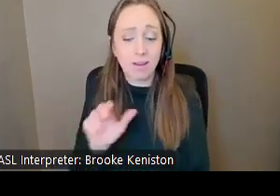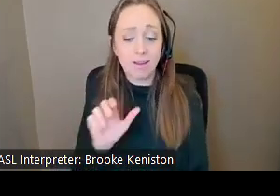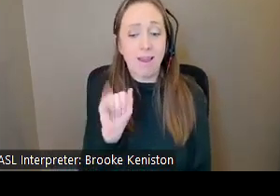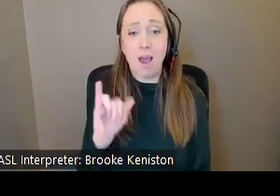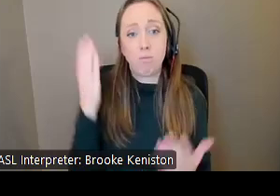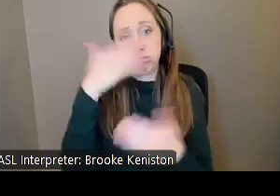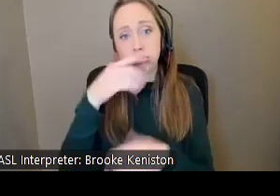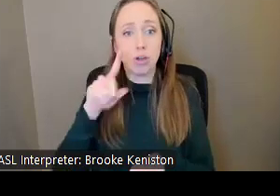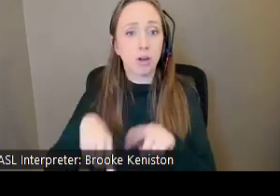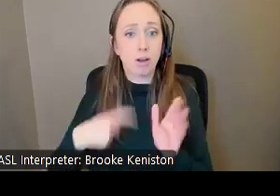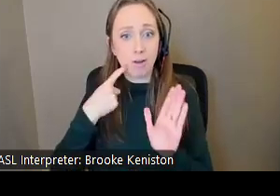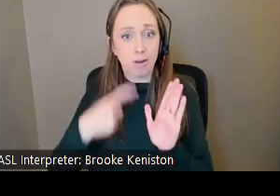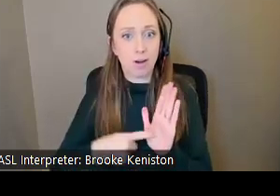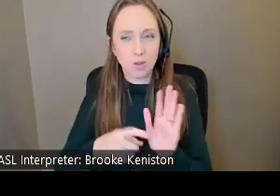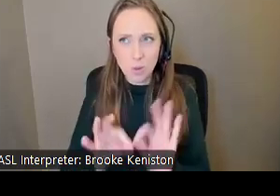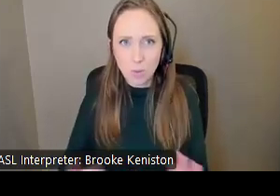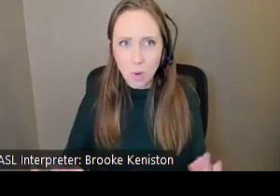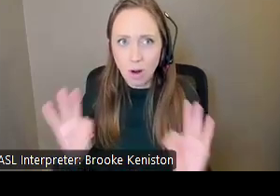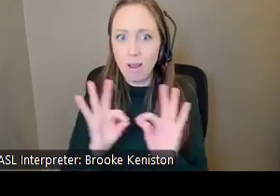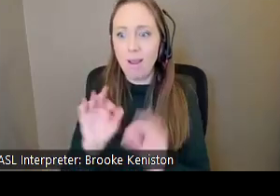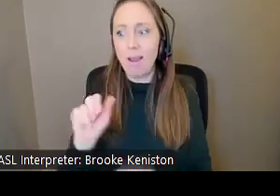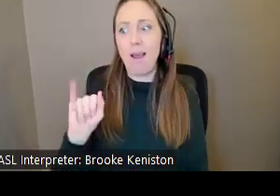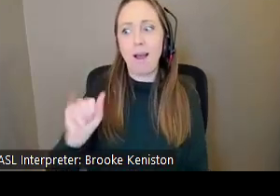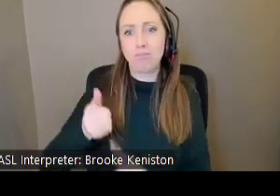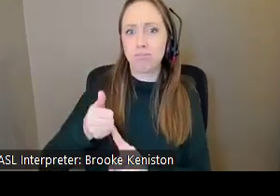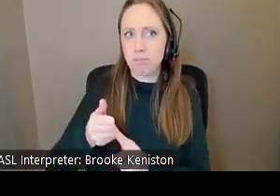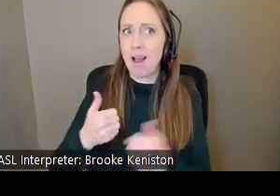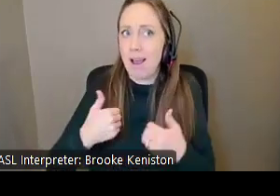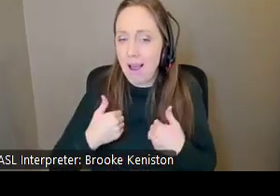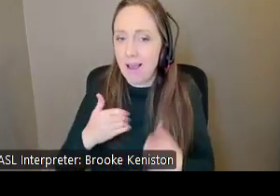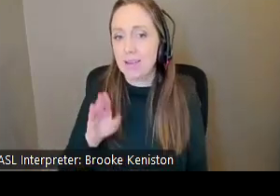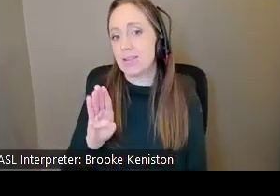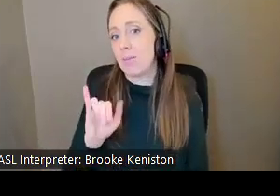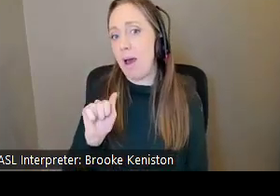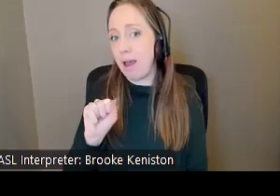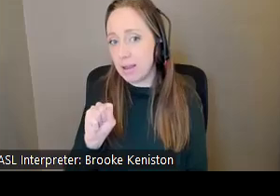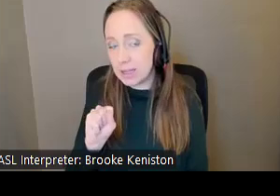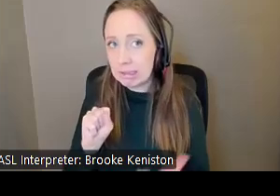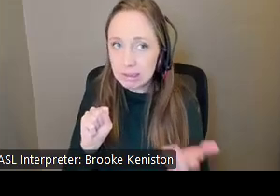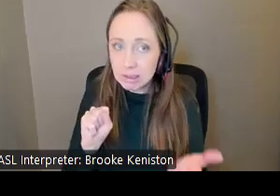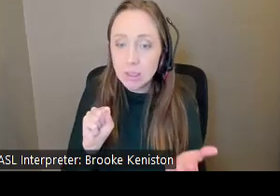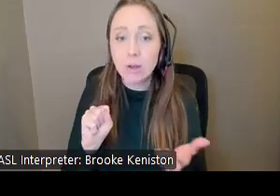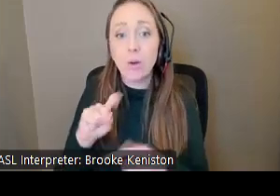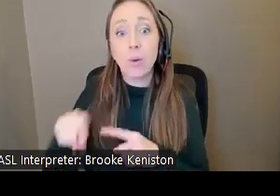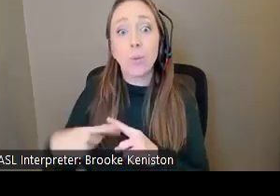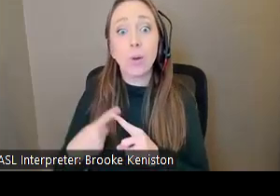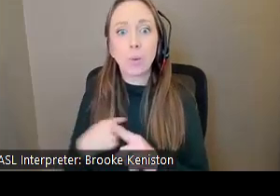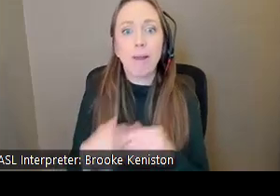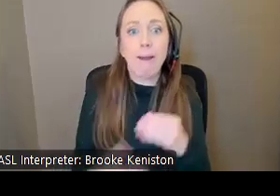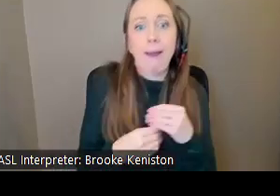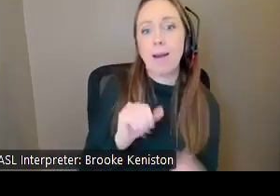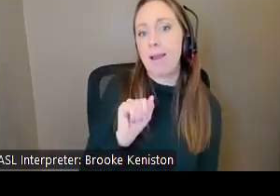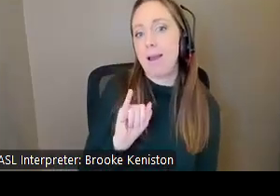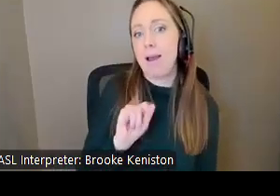of biases and things that we're not even thinking about, right? So when we integrate that into a medical environment, how do we want to account for